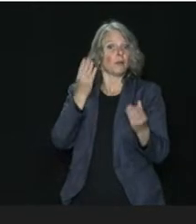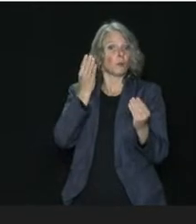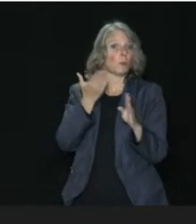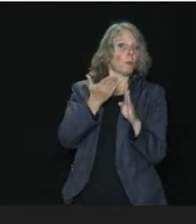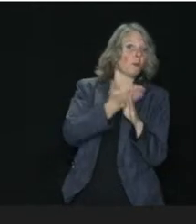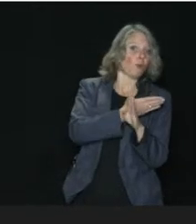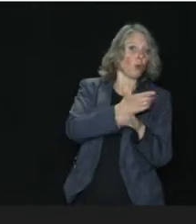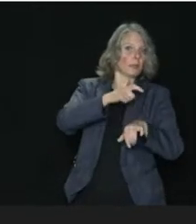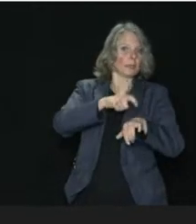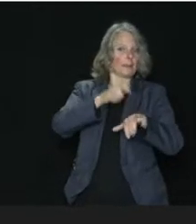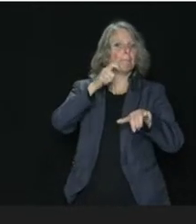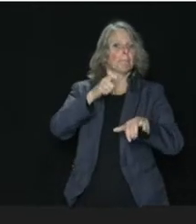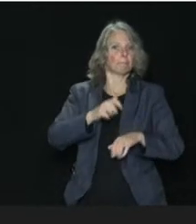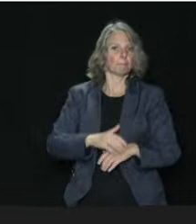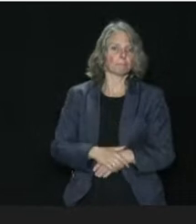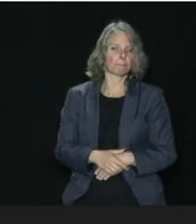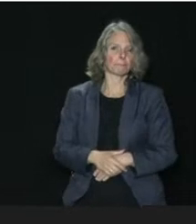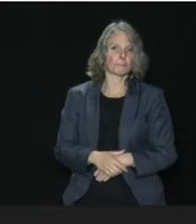they need the second dose.